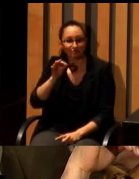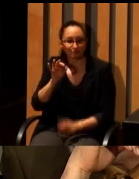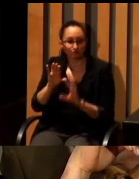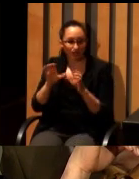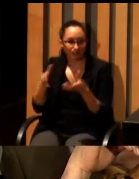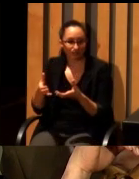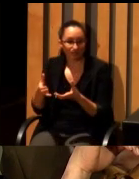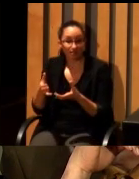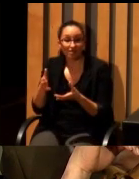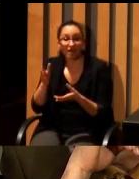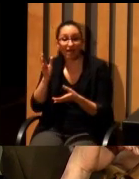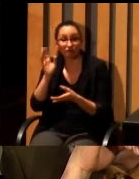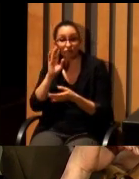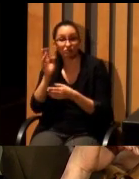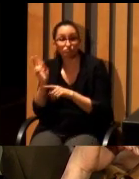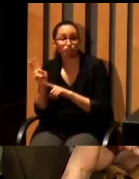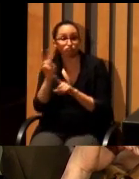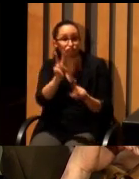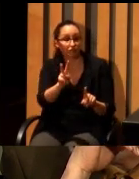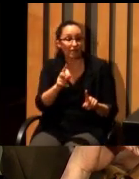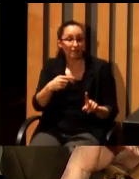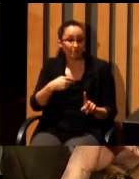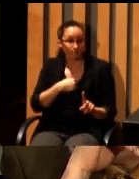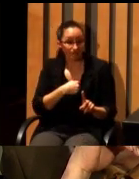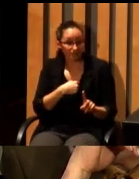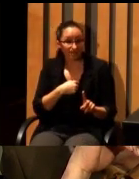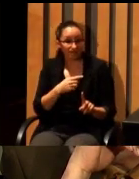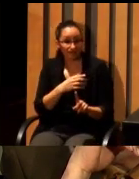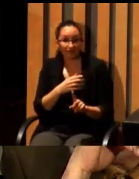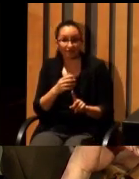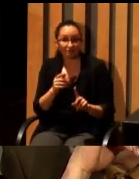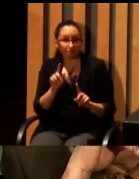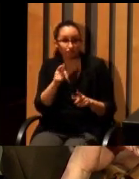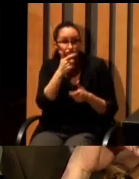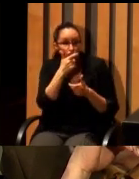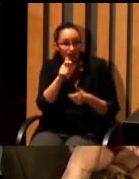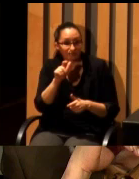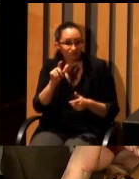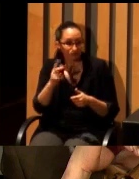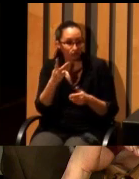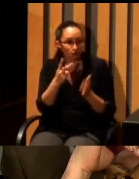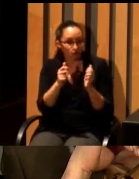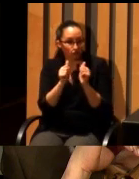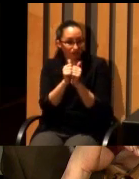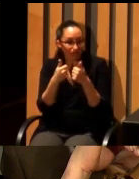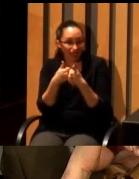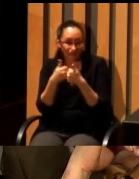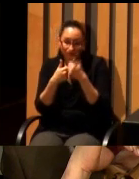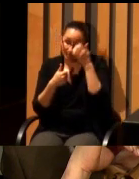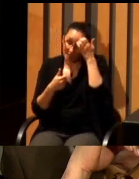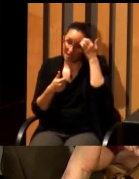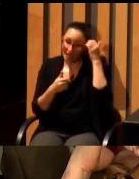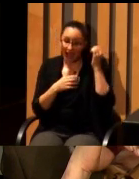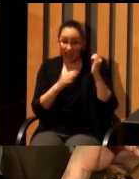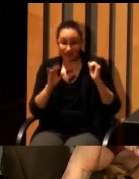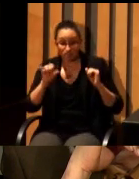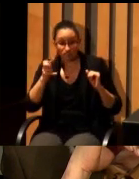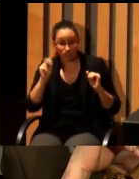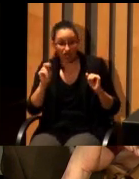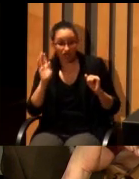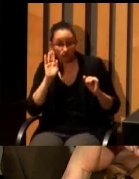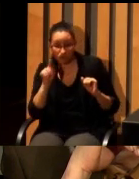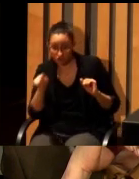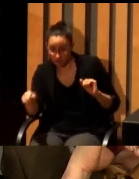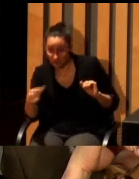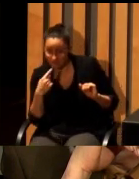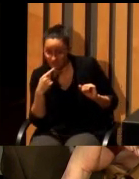college doubleheaders, and it was John who'd take us aside and point to the student dressed as the Bonaventure mascot and explain why